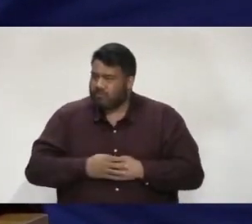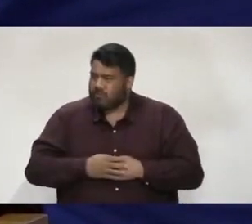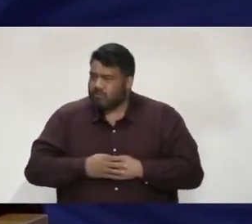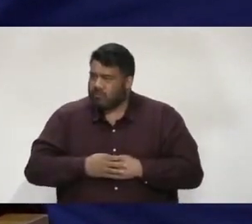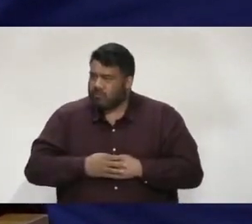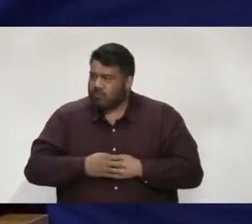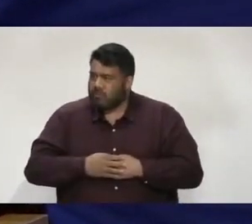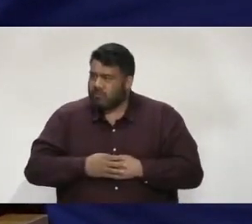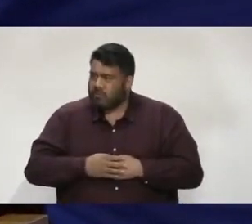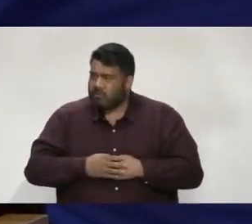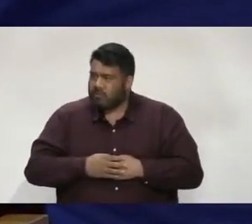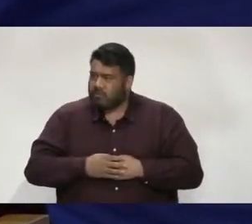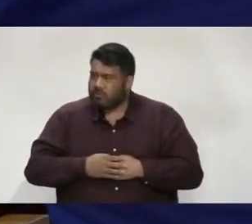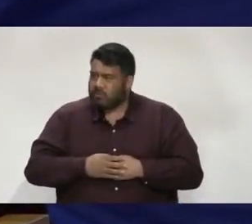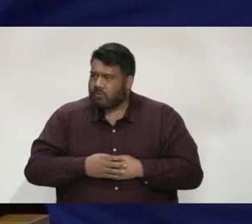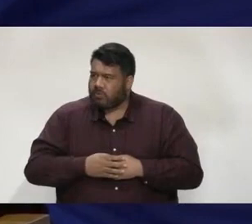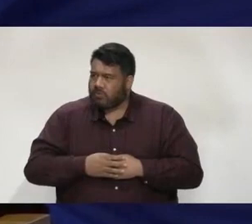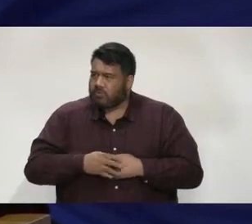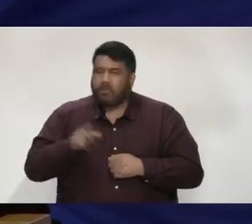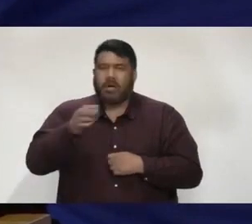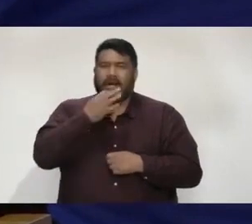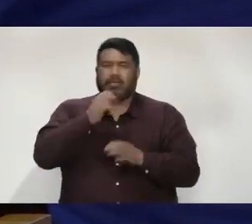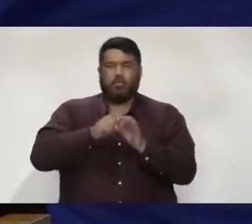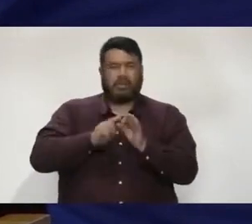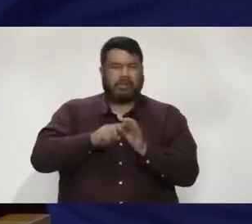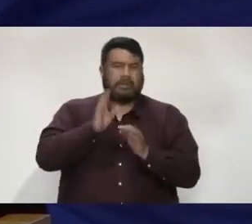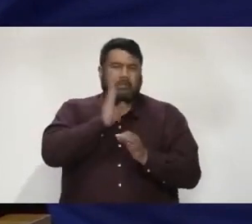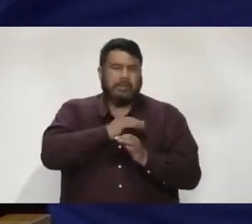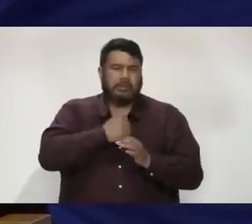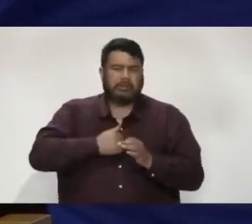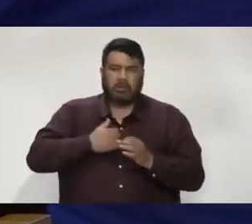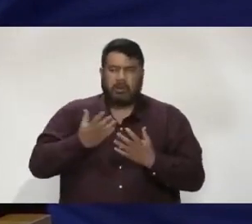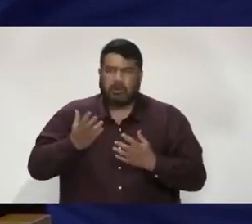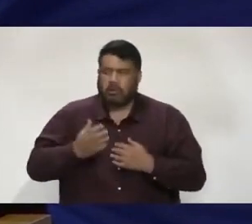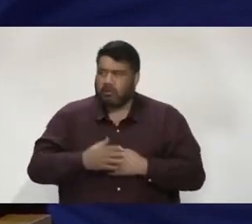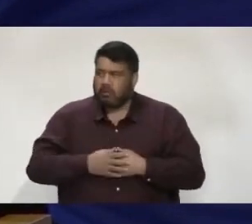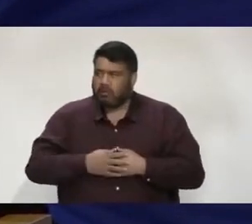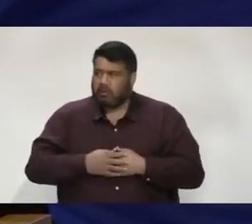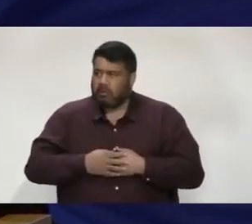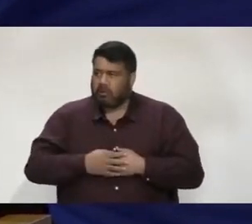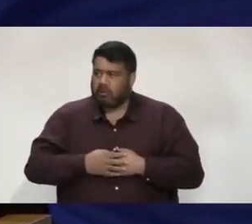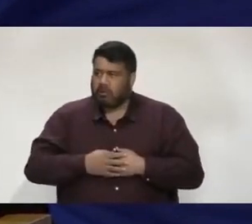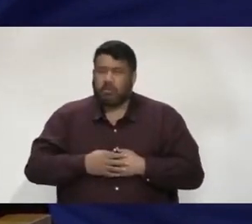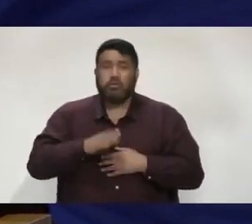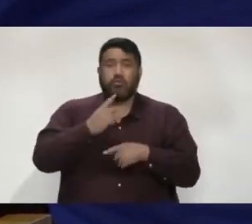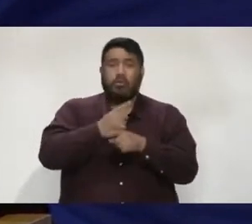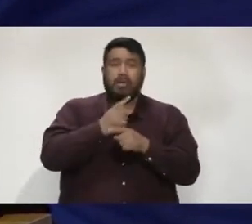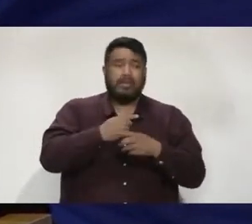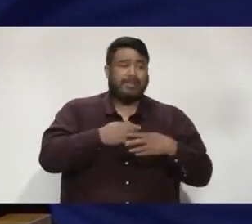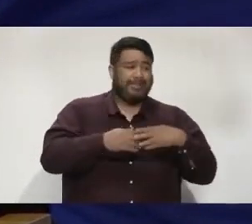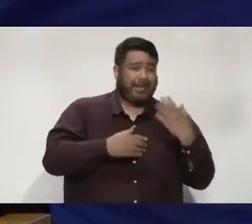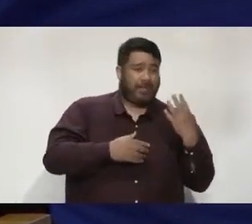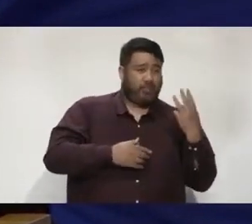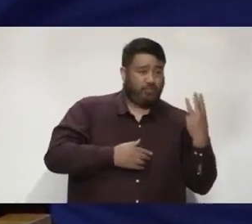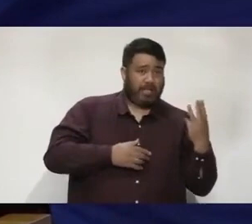I'm not sure if that was a negative day 3 or day 12. We'll have to get back to you on that. So his day 12 is